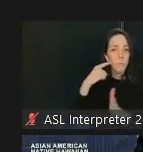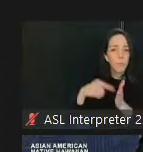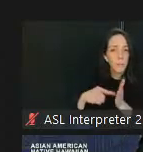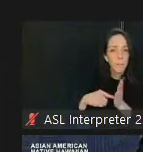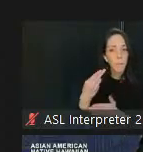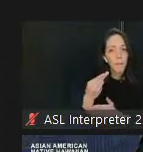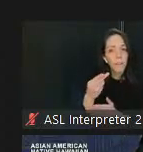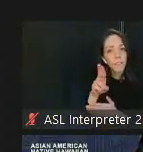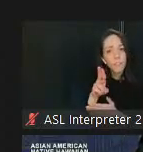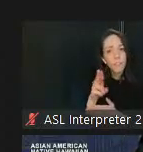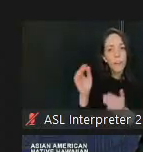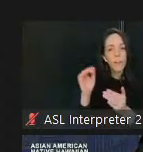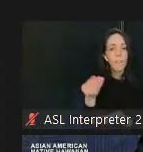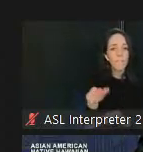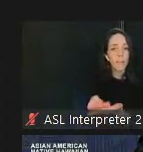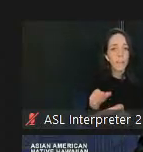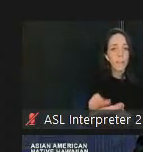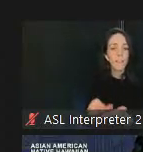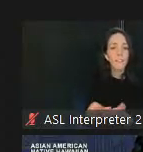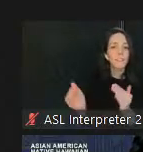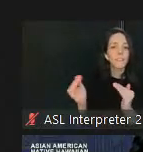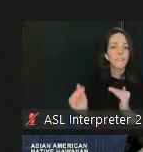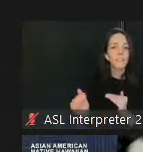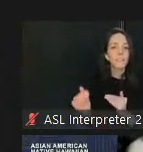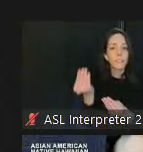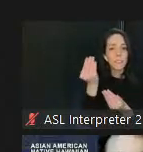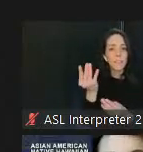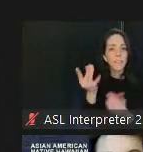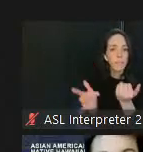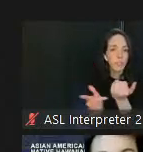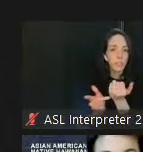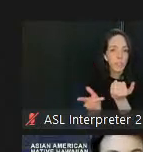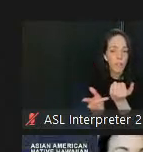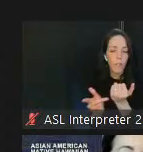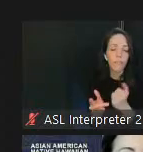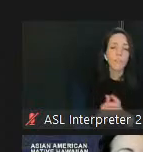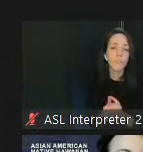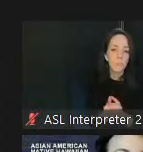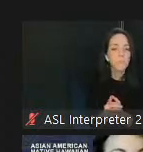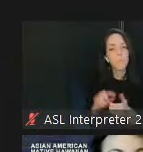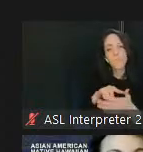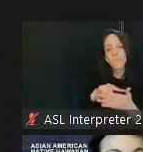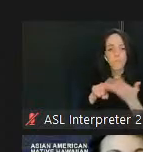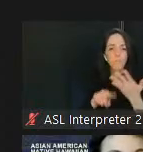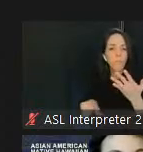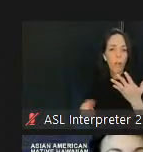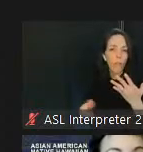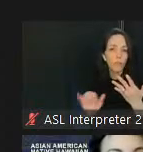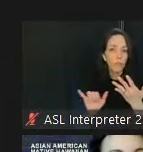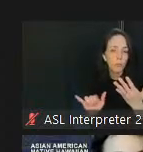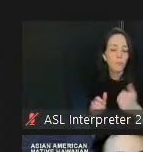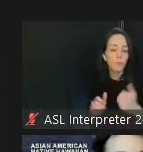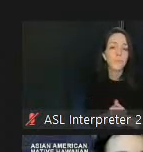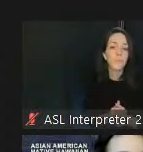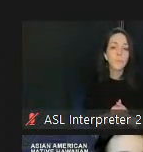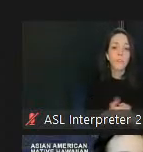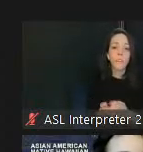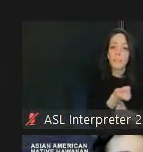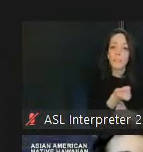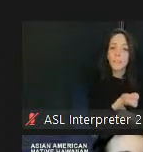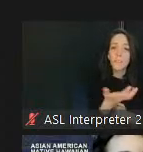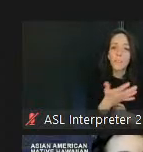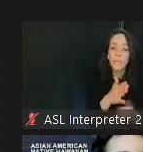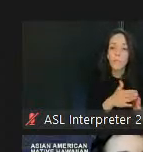HR, finance, and information technology, among others. Several general